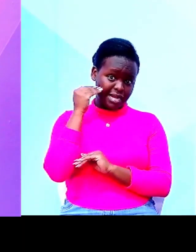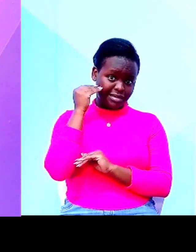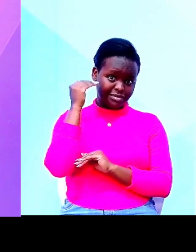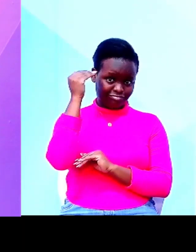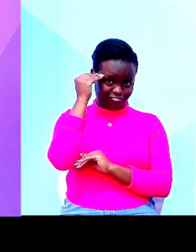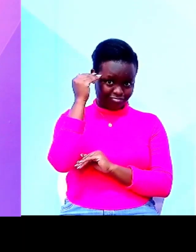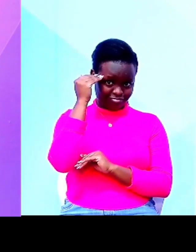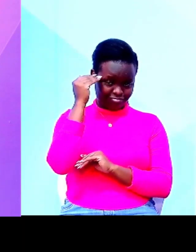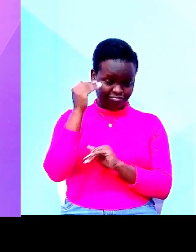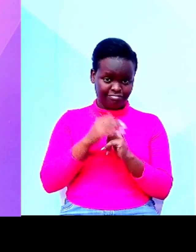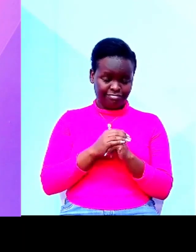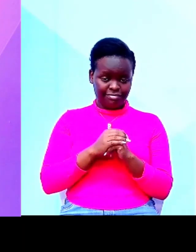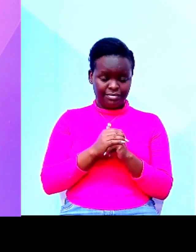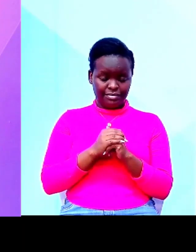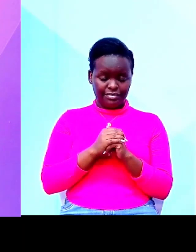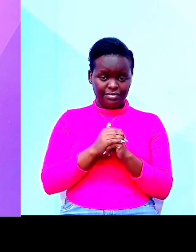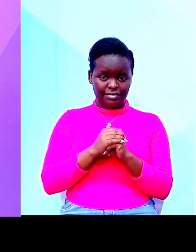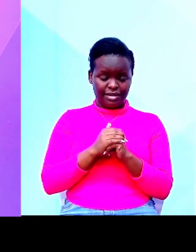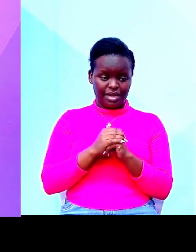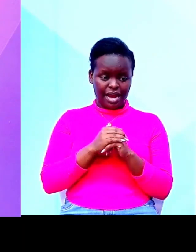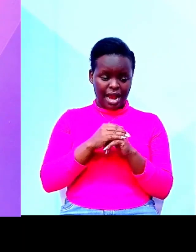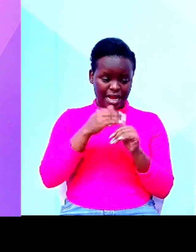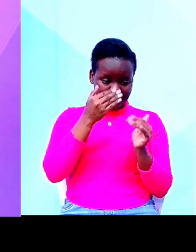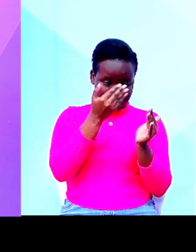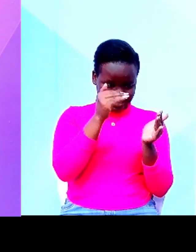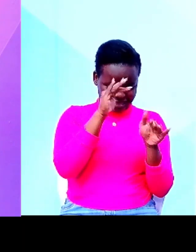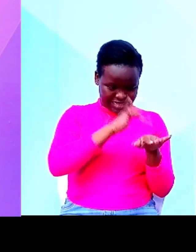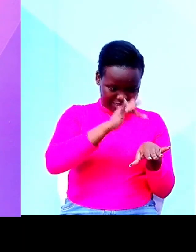that reaches the brain,